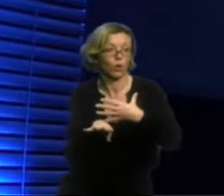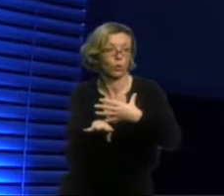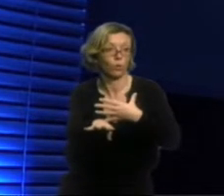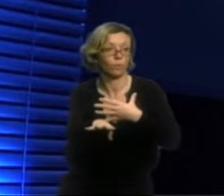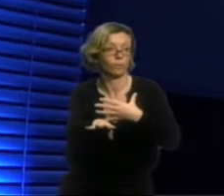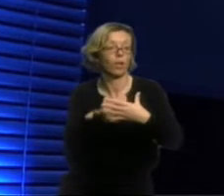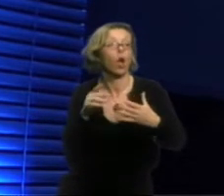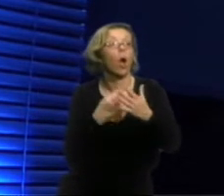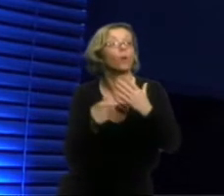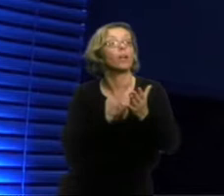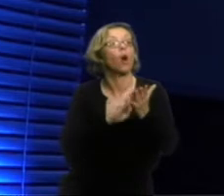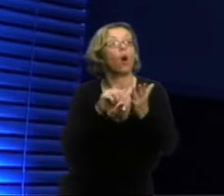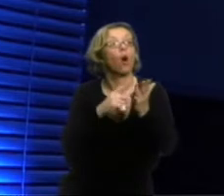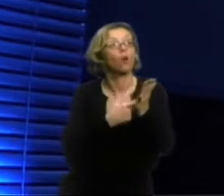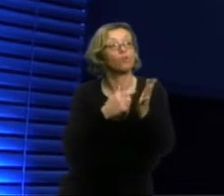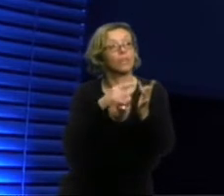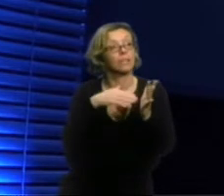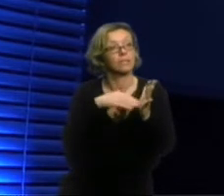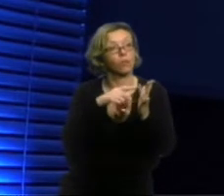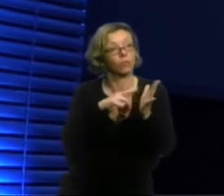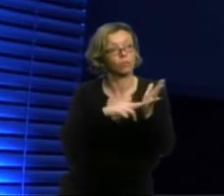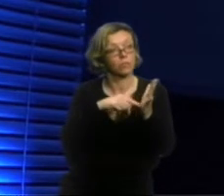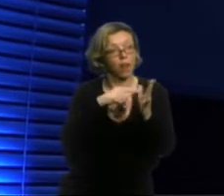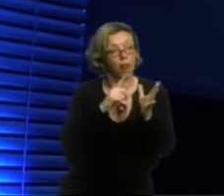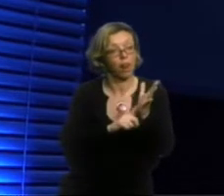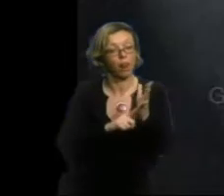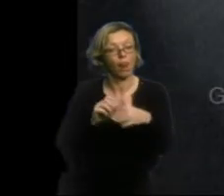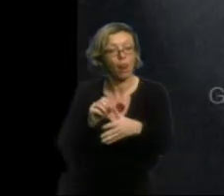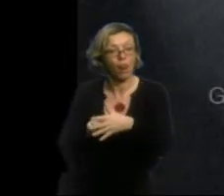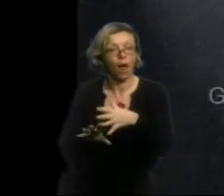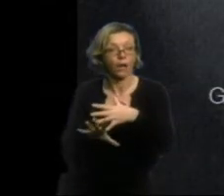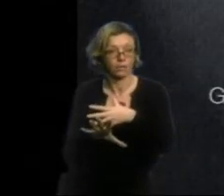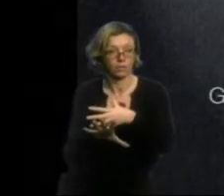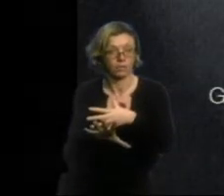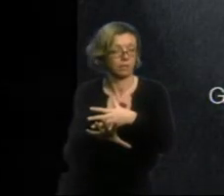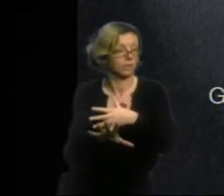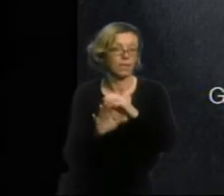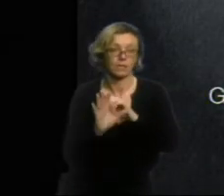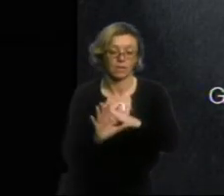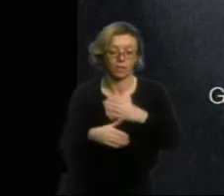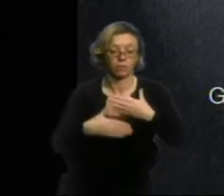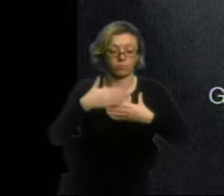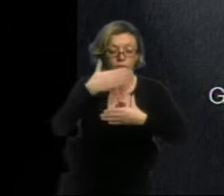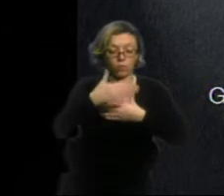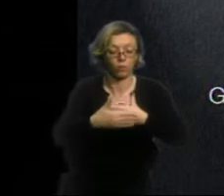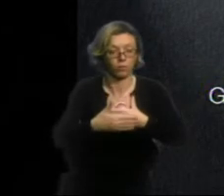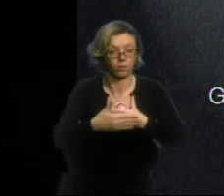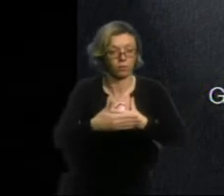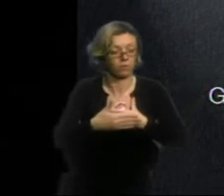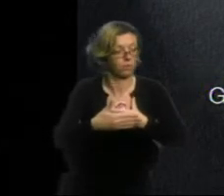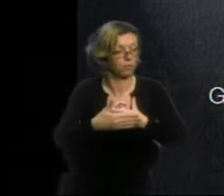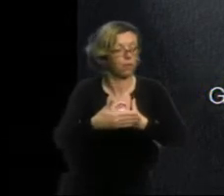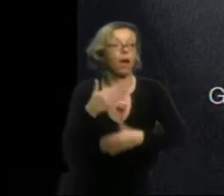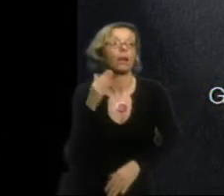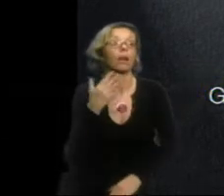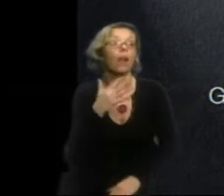as a mesh, as a grill that will only let light through in one orientation. On top of that, we have a sheet of